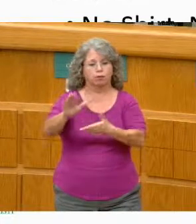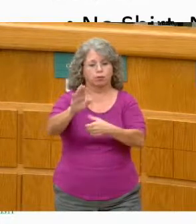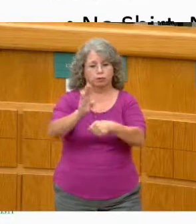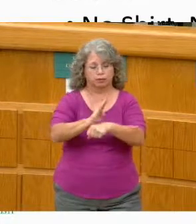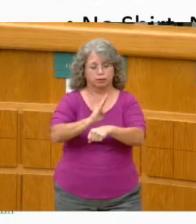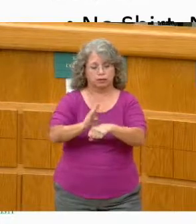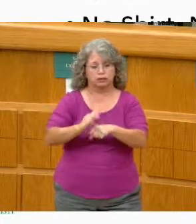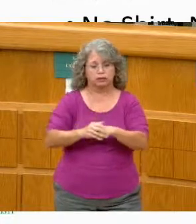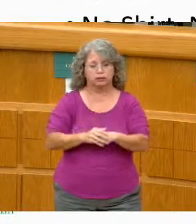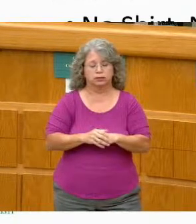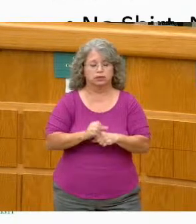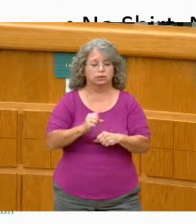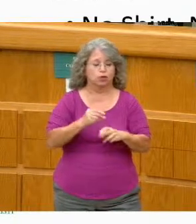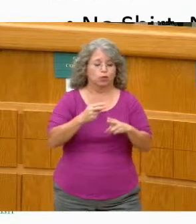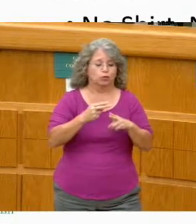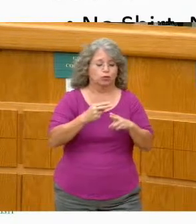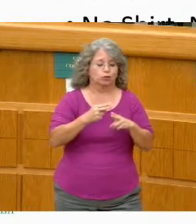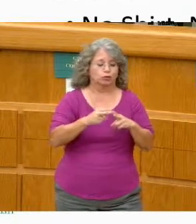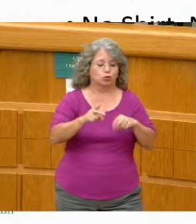foregoing short-term